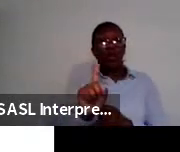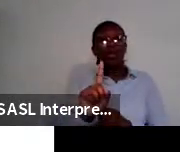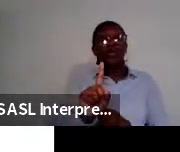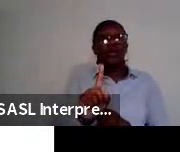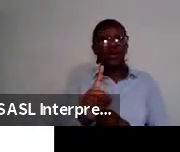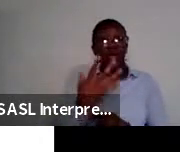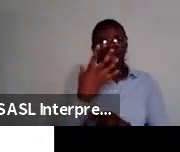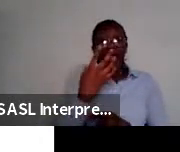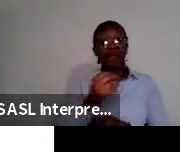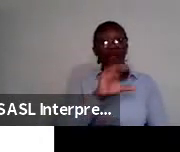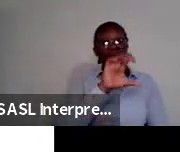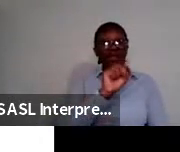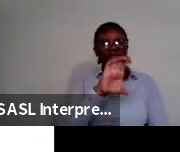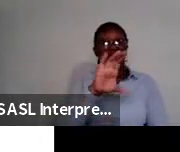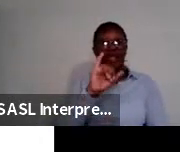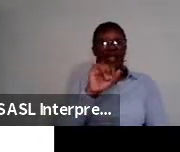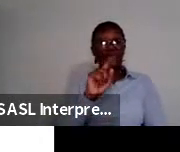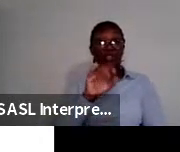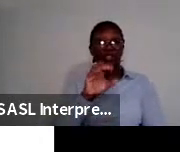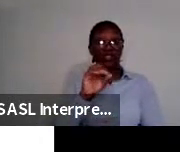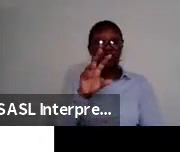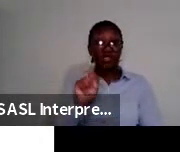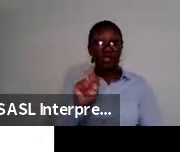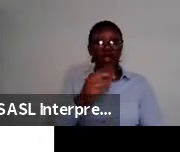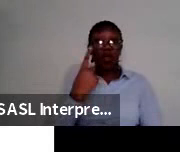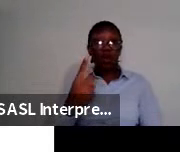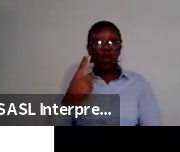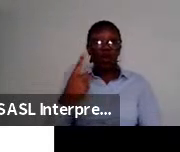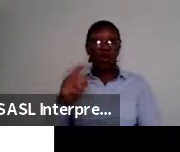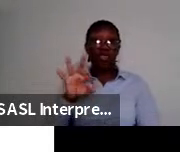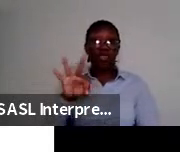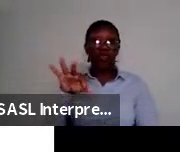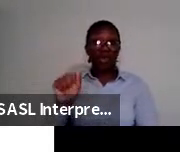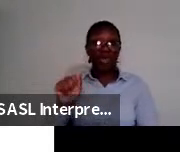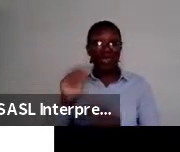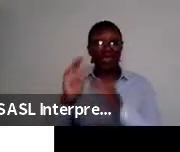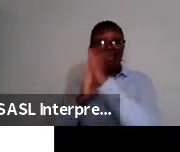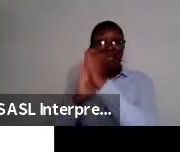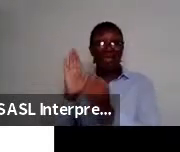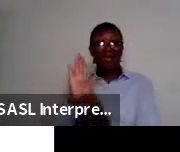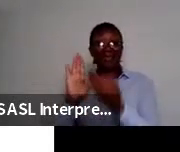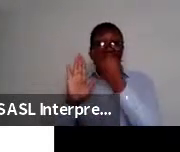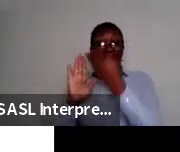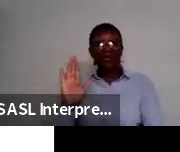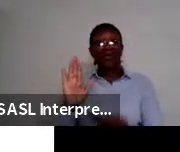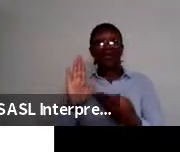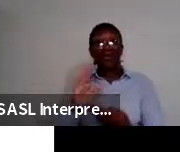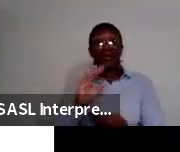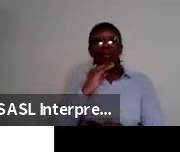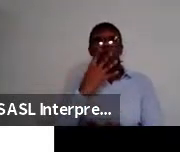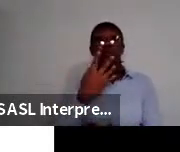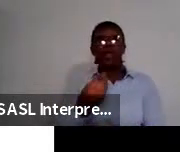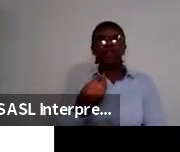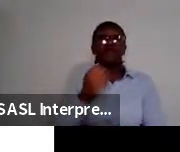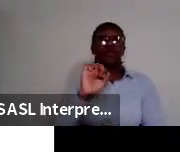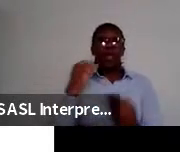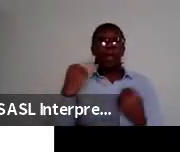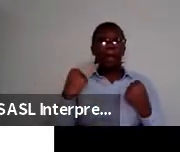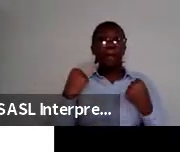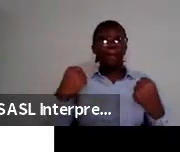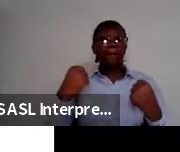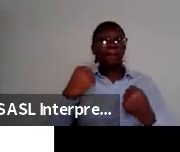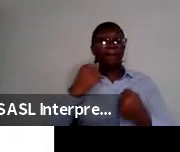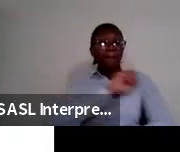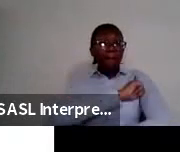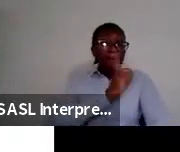Section 113A of Customs and Excise Act, which talks to the powers of the